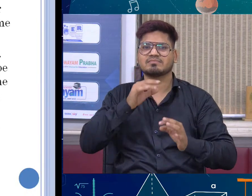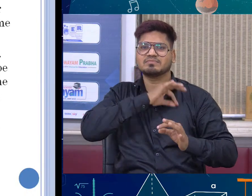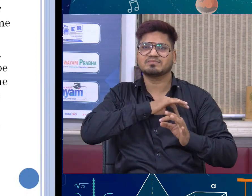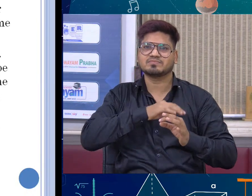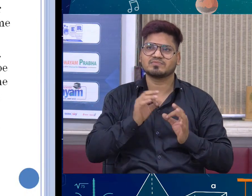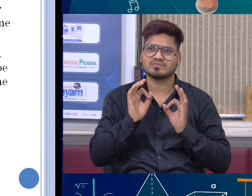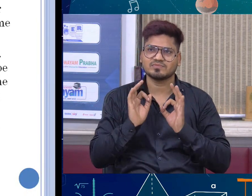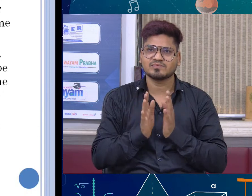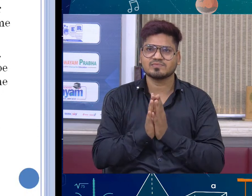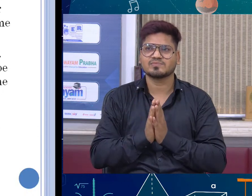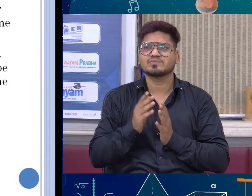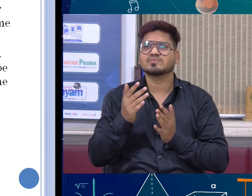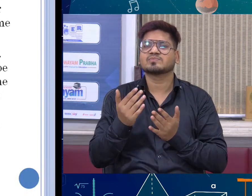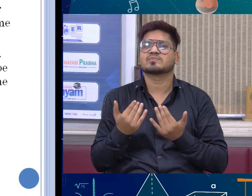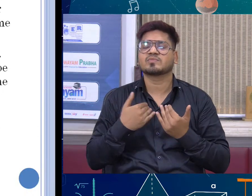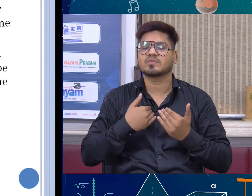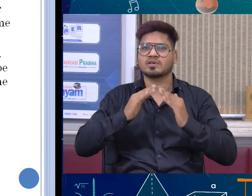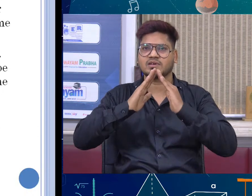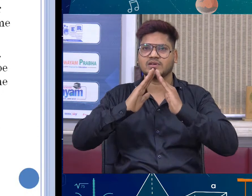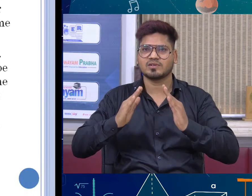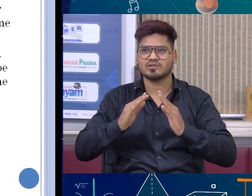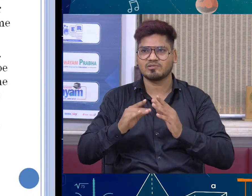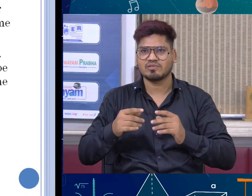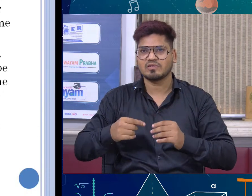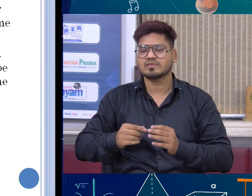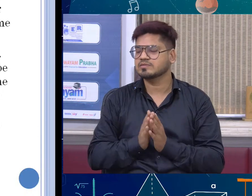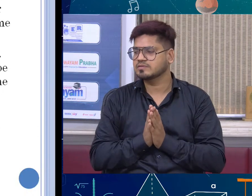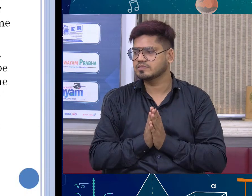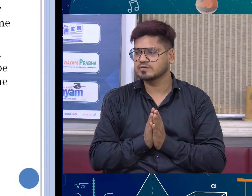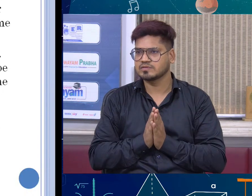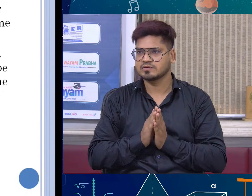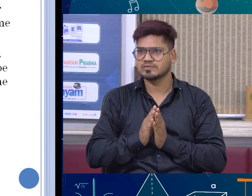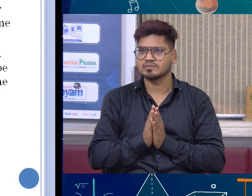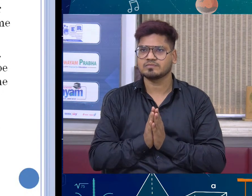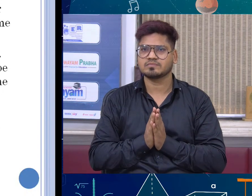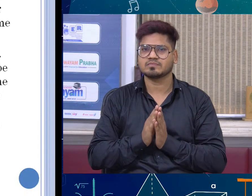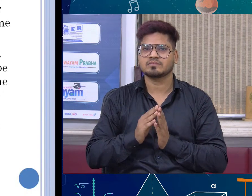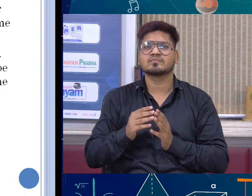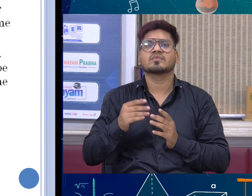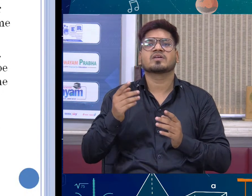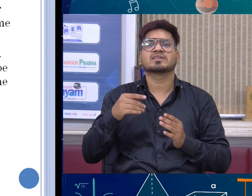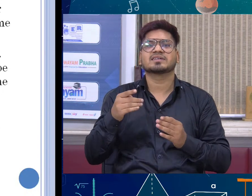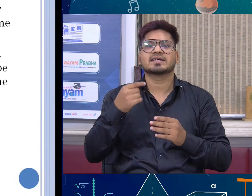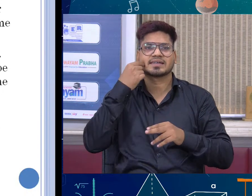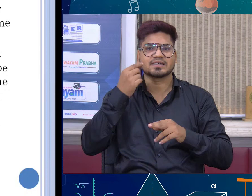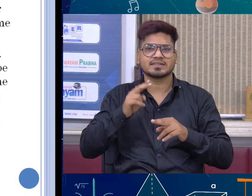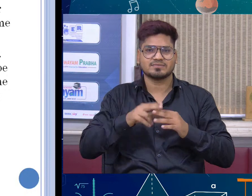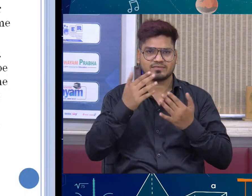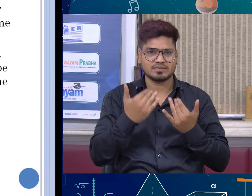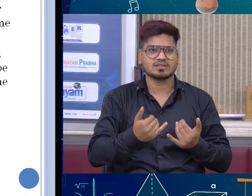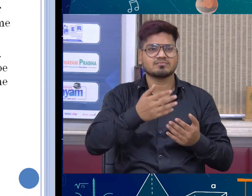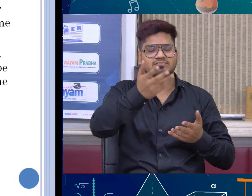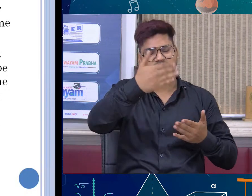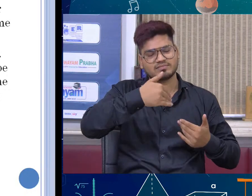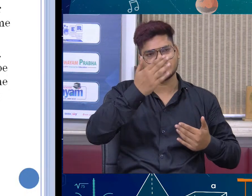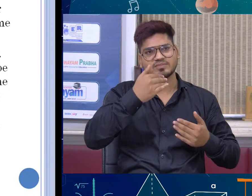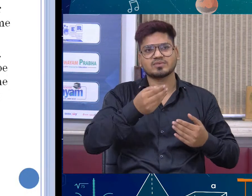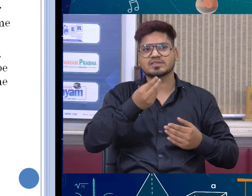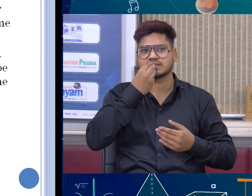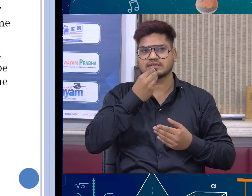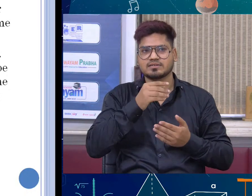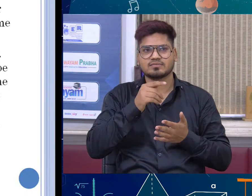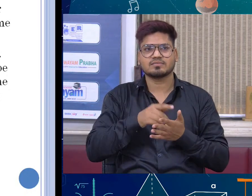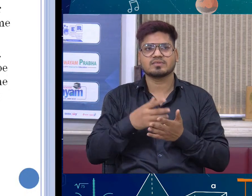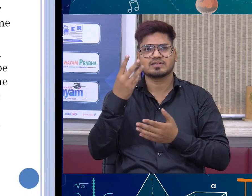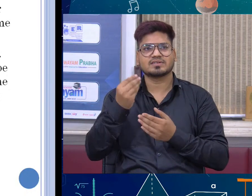house until the woman comes to them all. Come for dinner. It was during the meal that